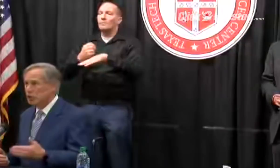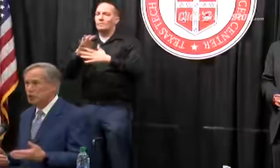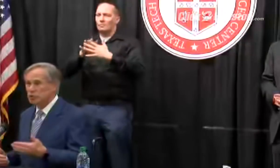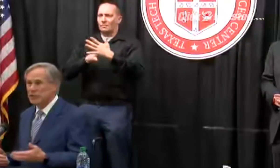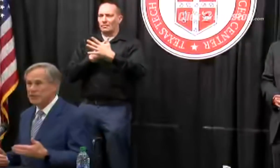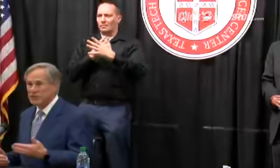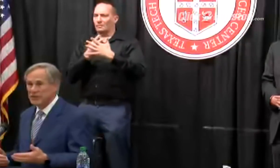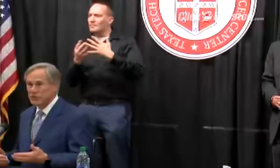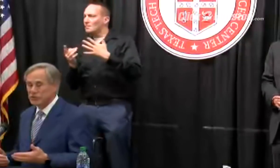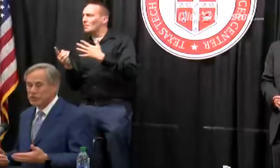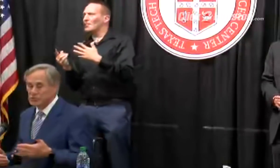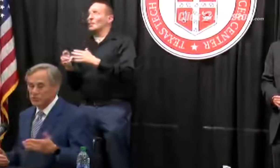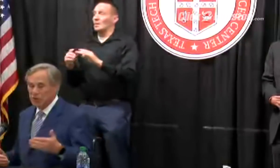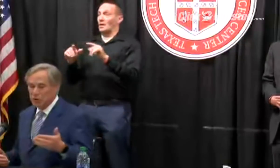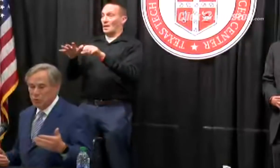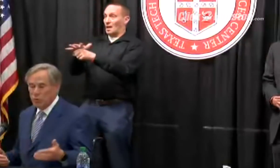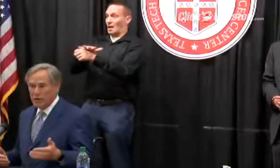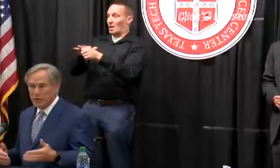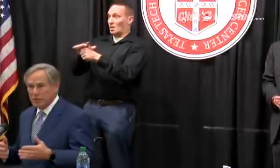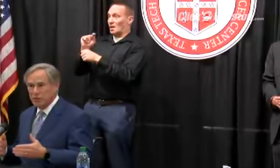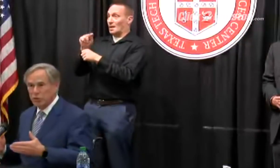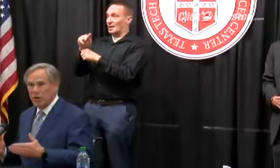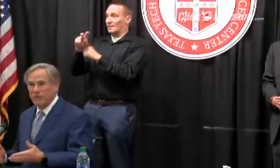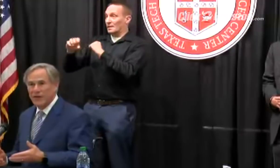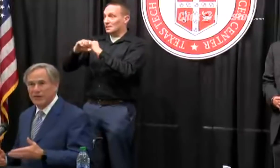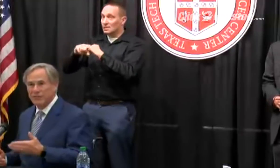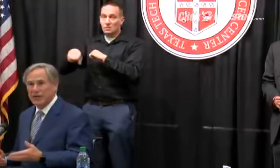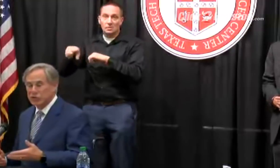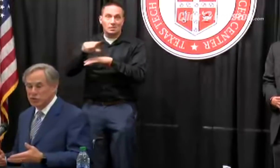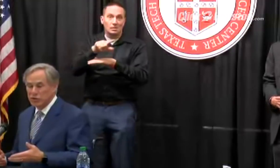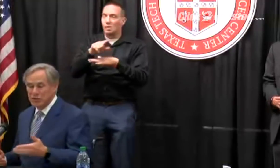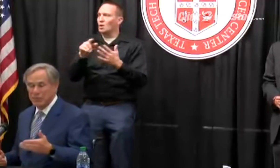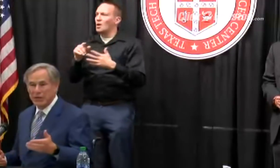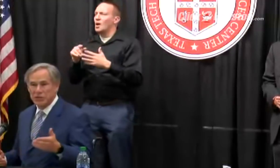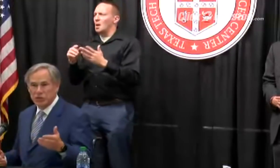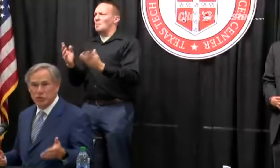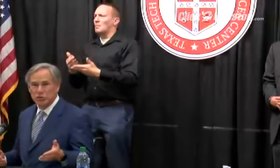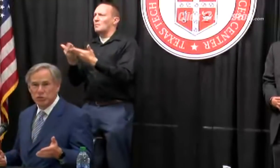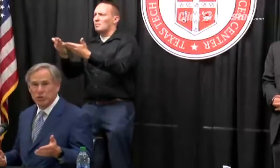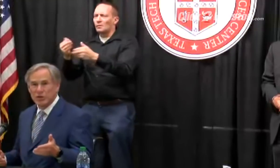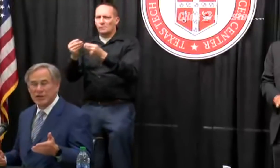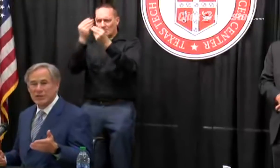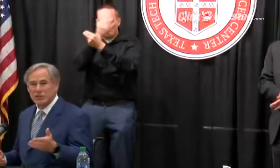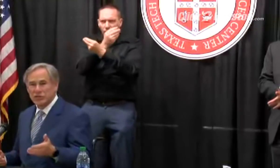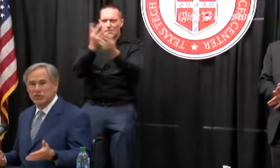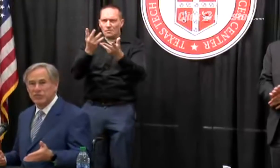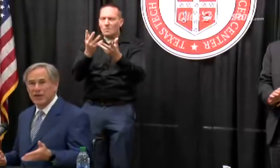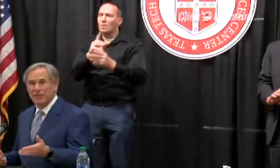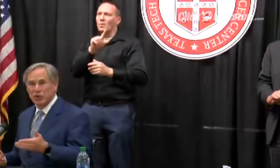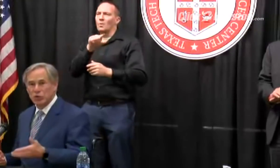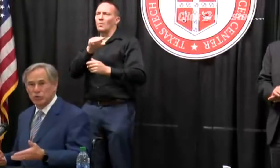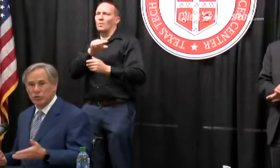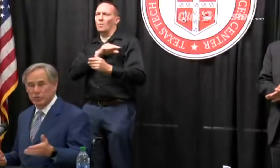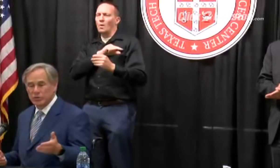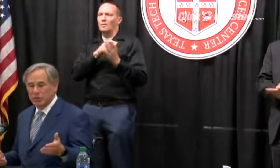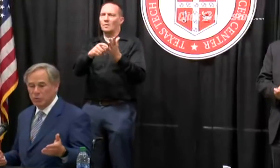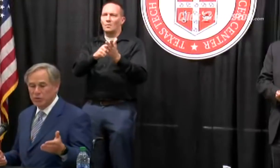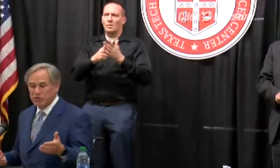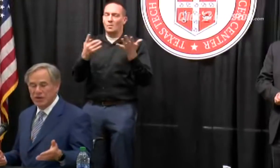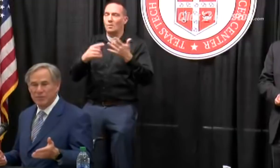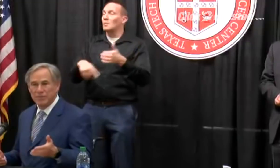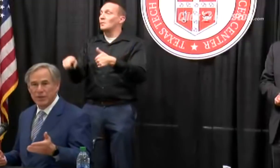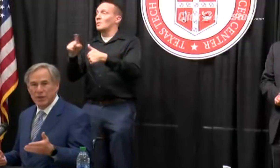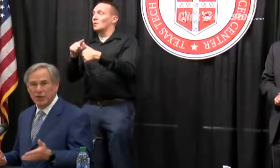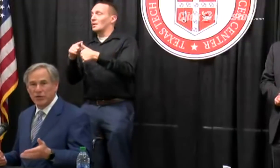to local TV stations what the qualifying factors are. Typically, it's those who are 65 and older